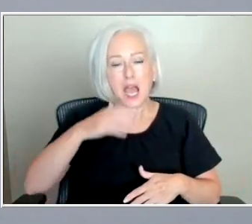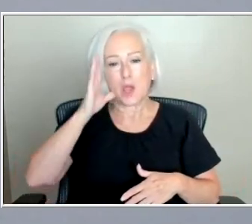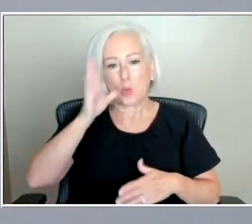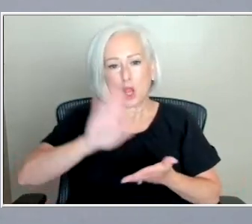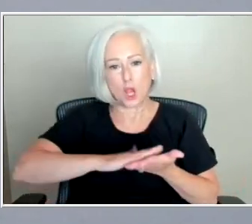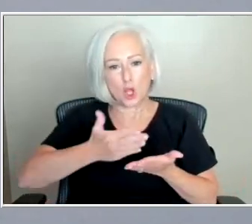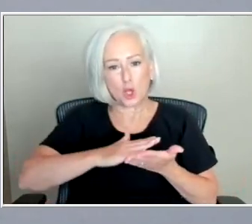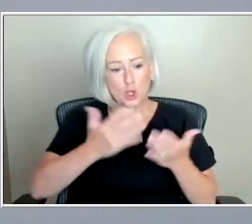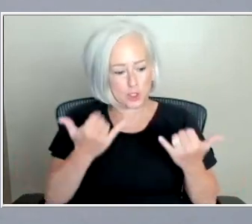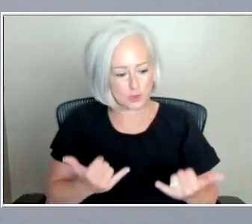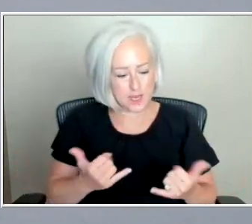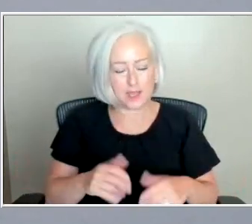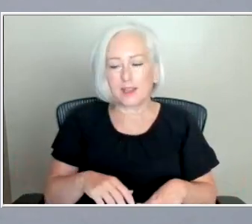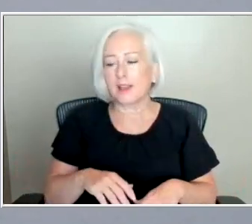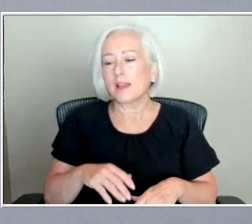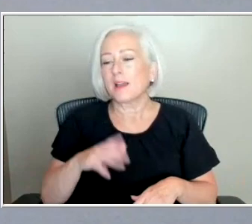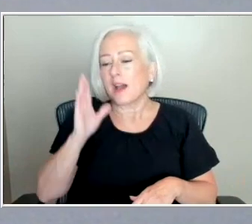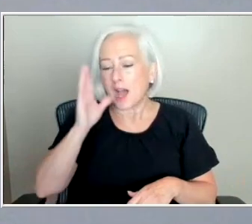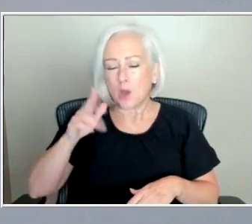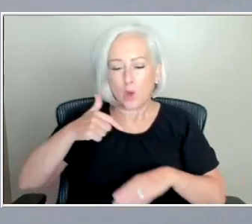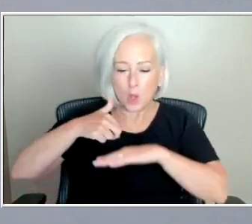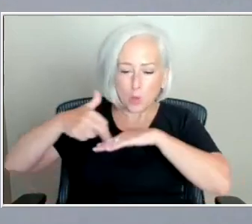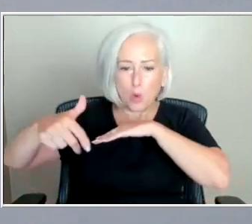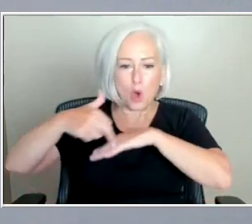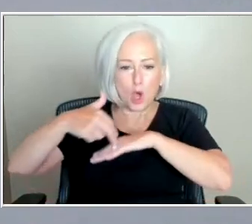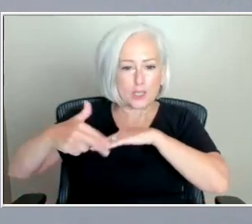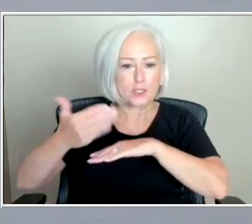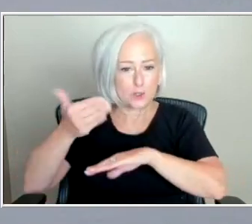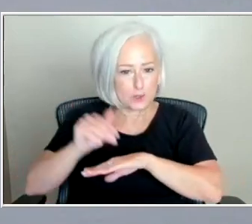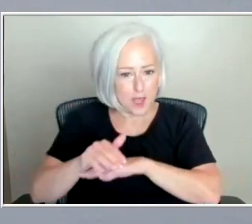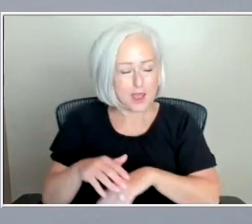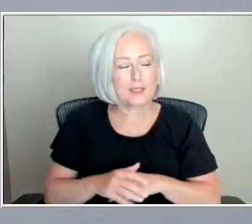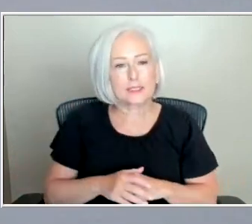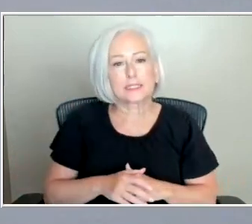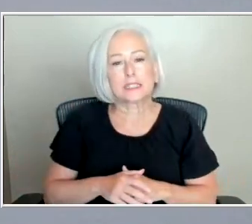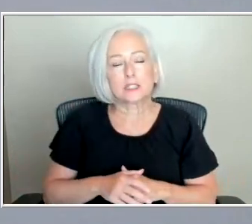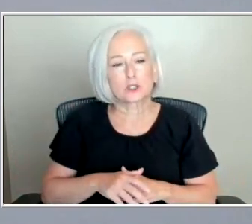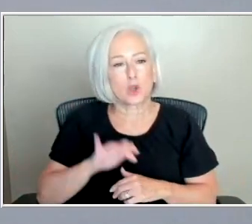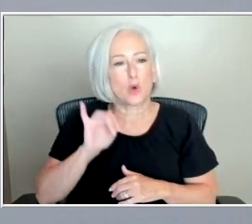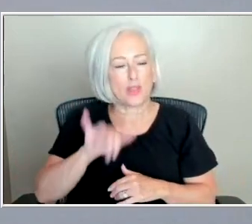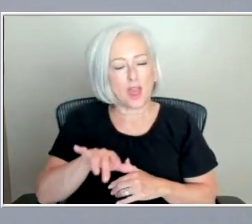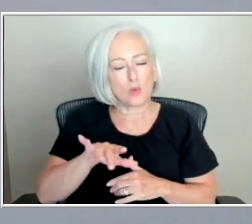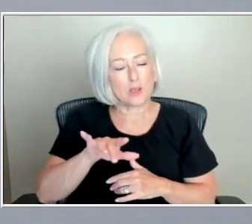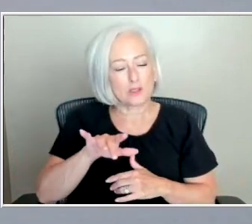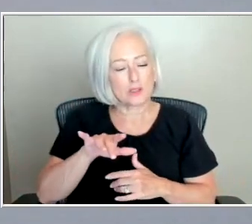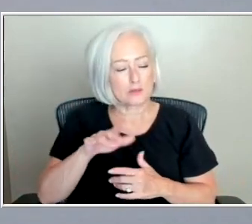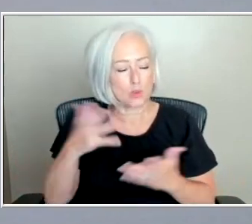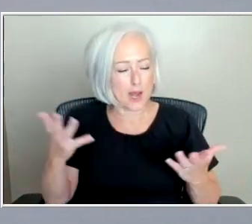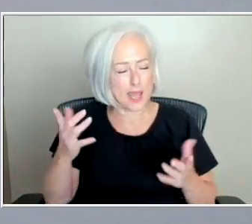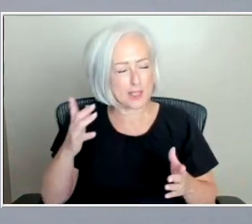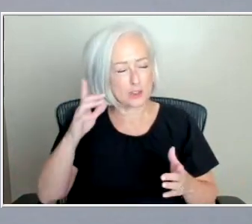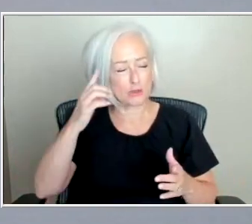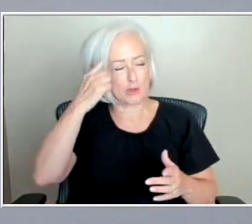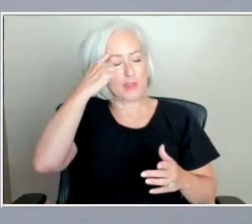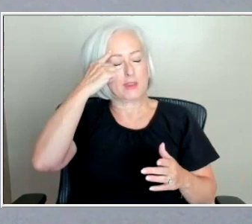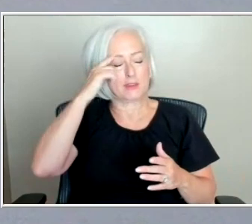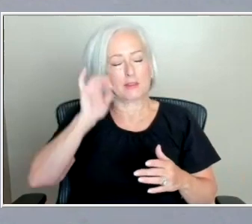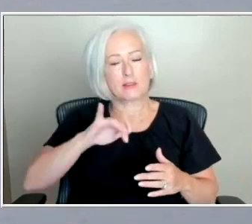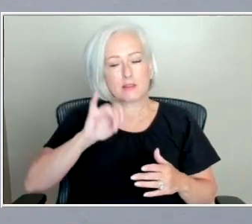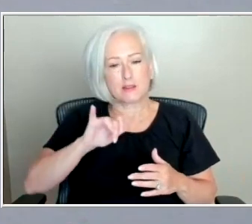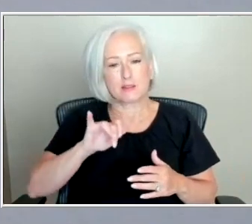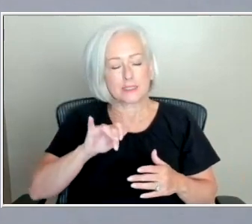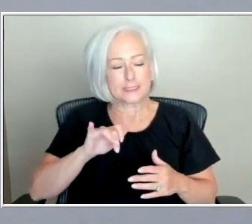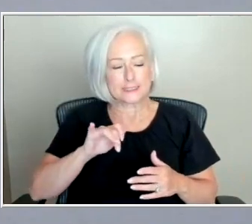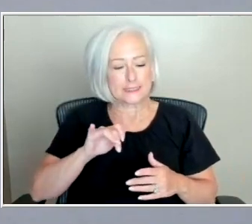to walk tonight. So that was, I think, the biggest adjustment was getting to a point where I was no